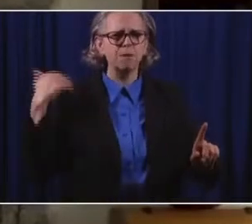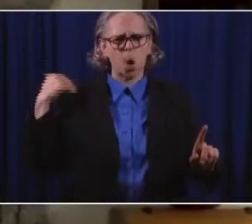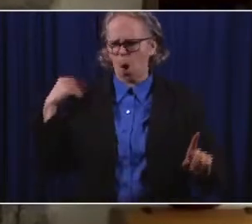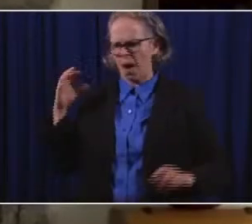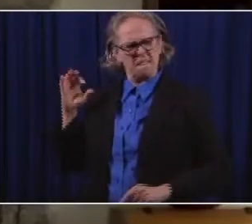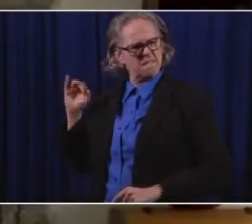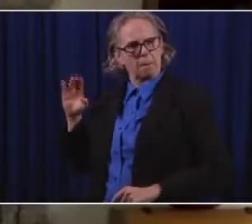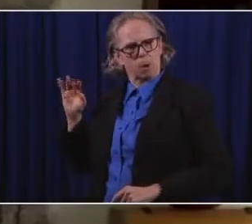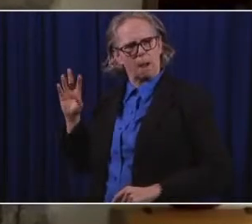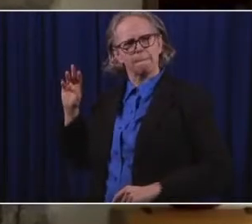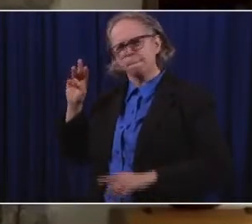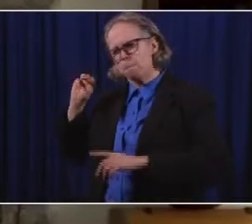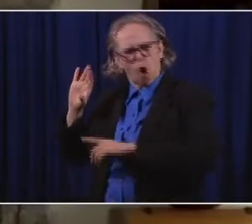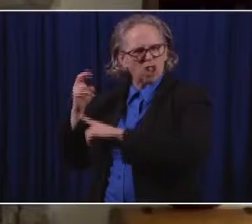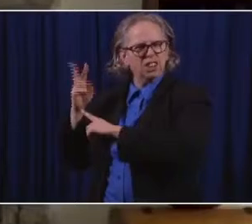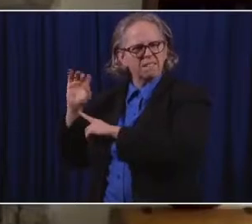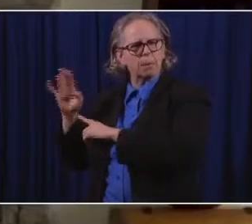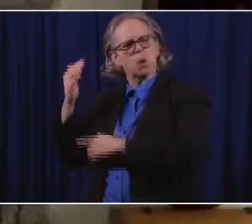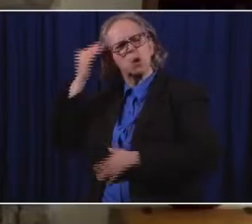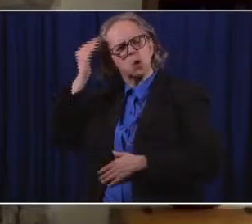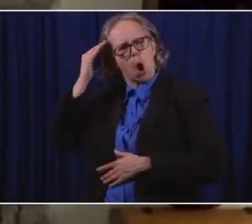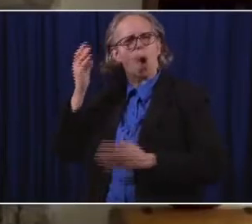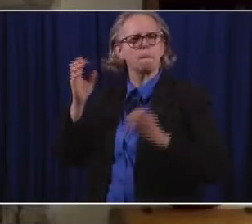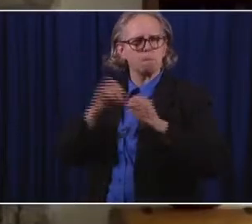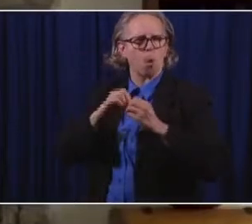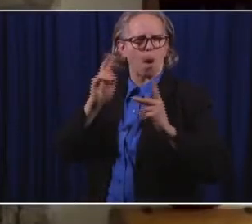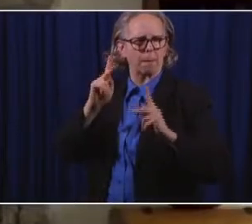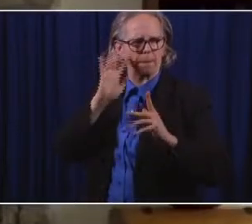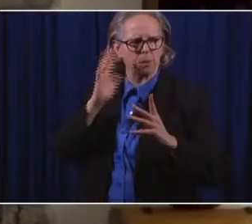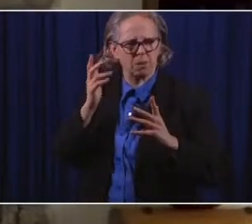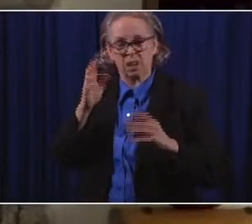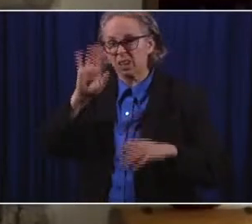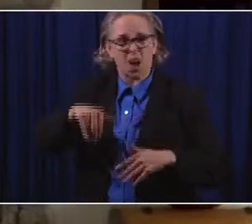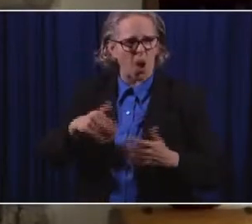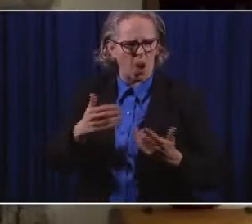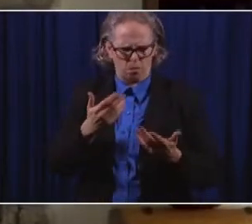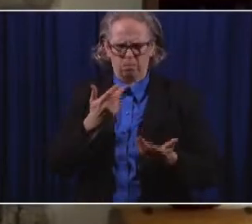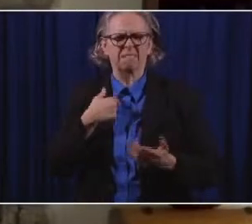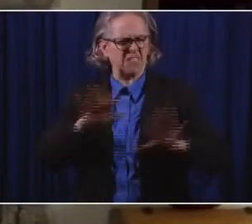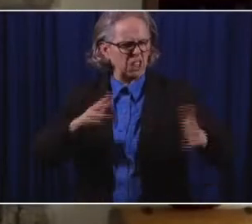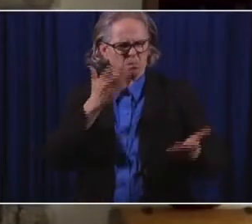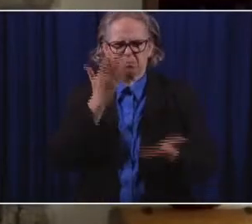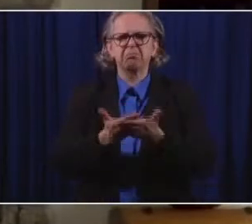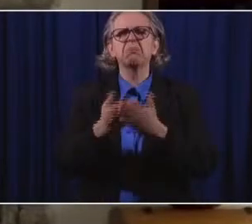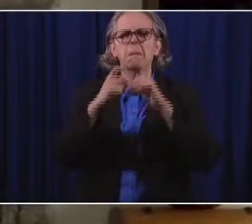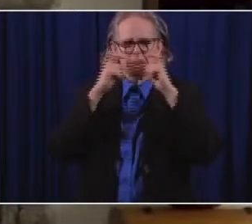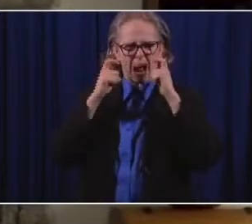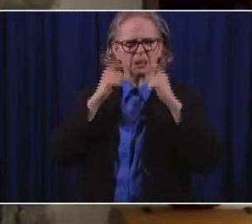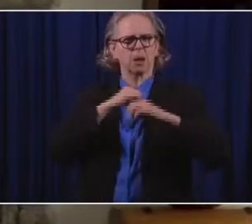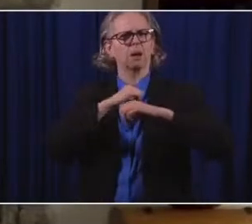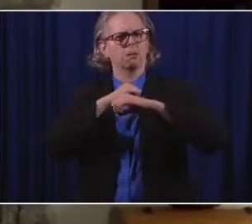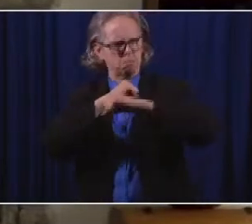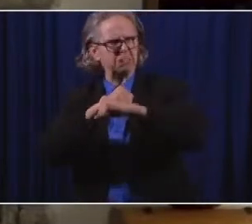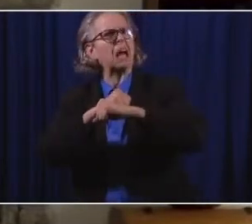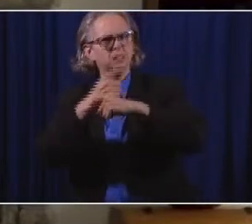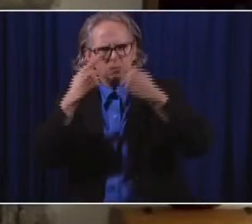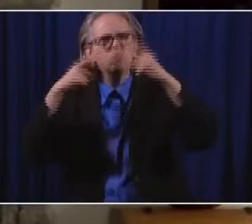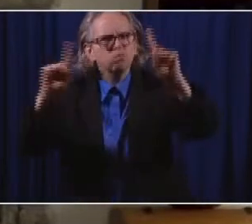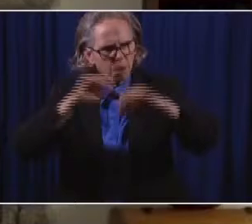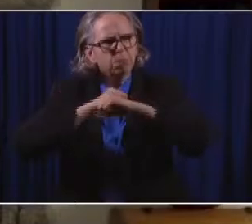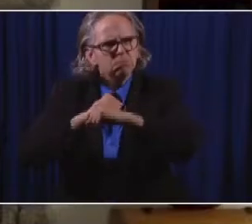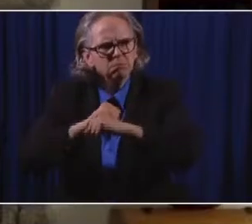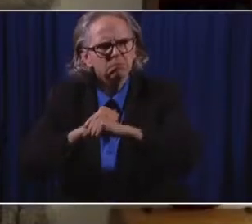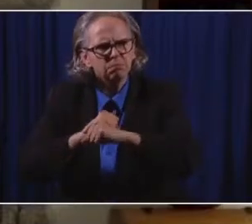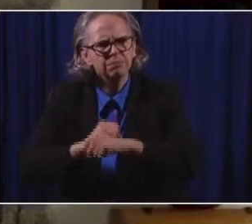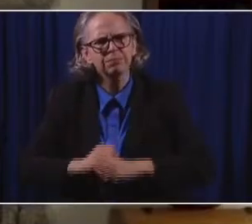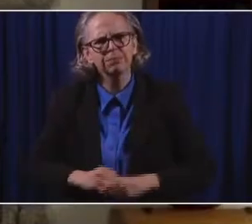effective. Not perfect, but they're phenomenally effective. The idea that we get herd immunity, community immunity, whatever you want to call